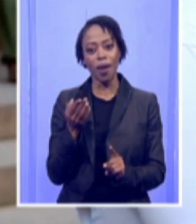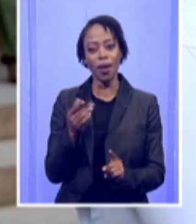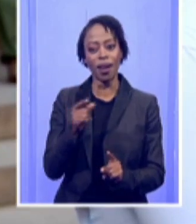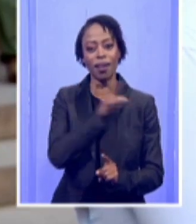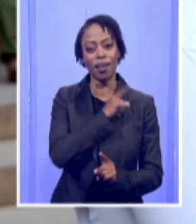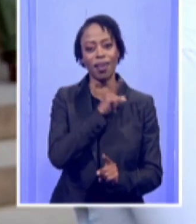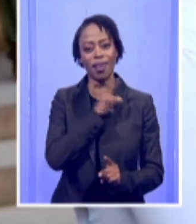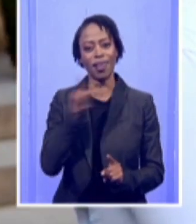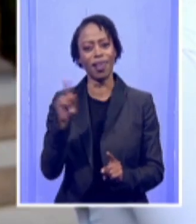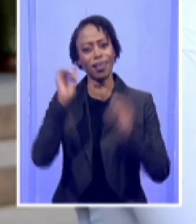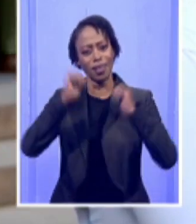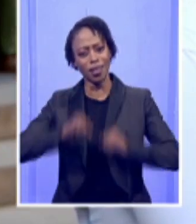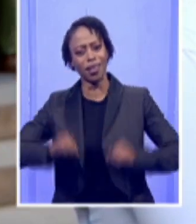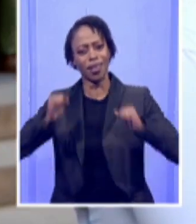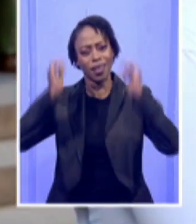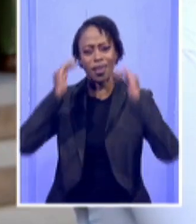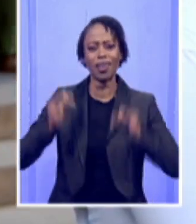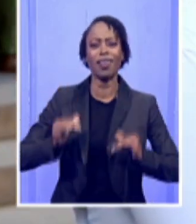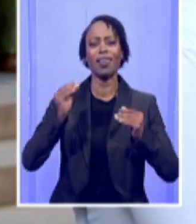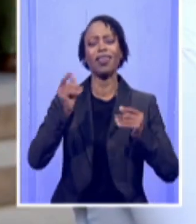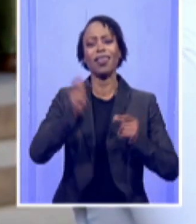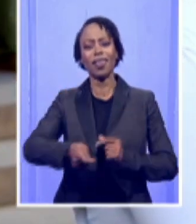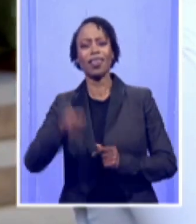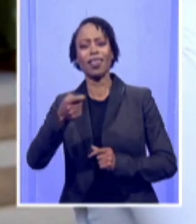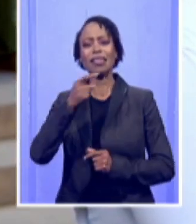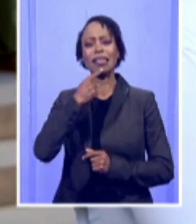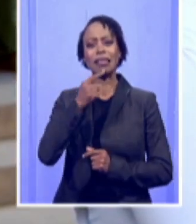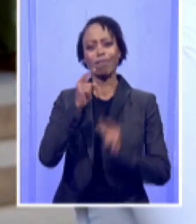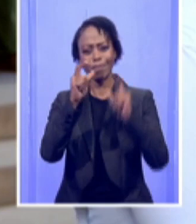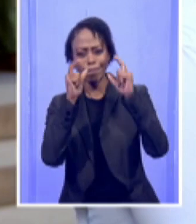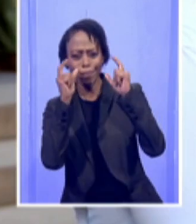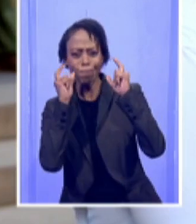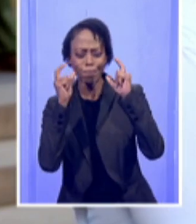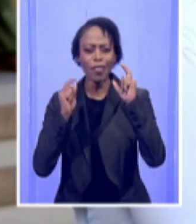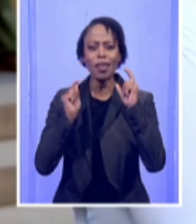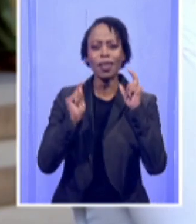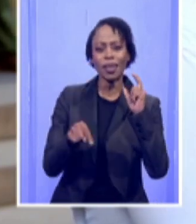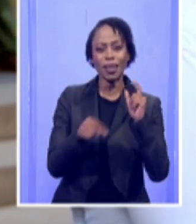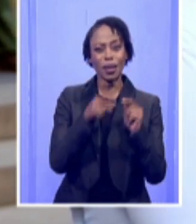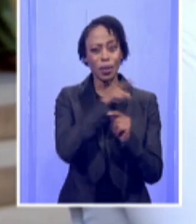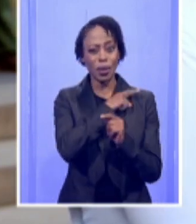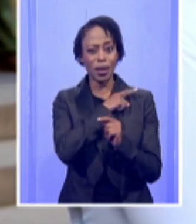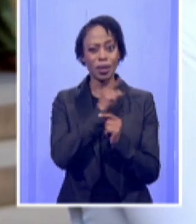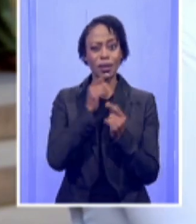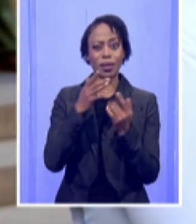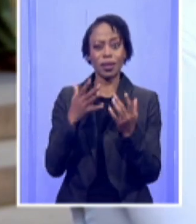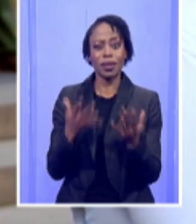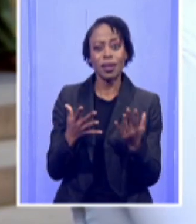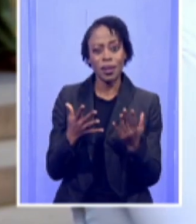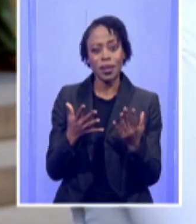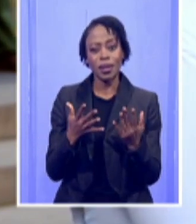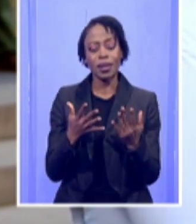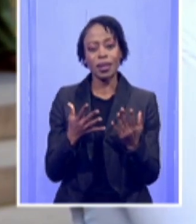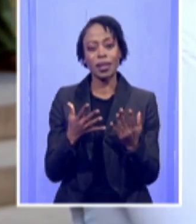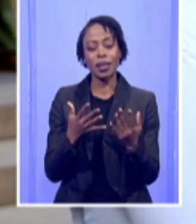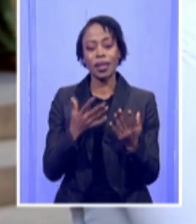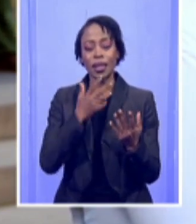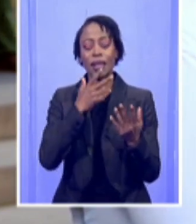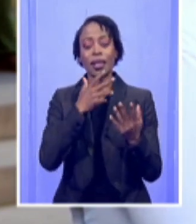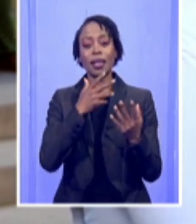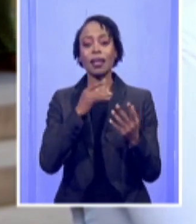I agree with the judge, and we agree with the judge, that we must be very cautious not to accept offensive speech as hate